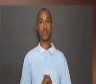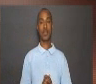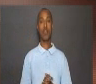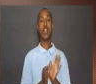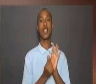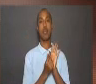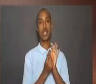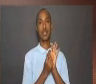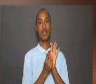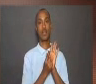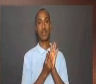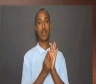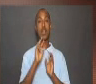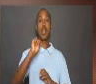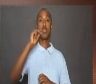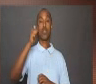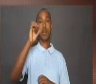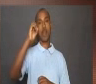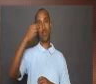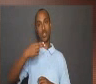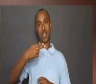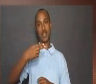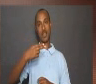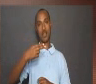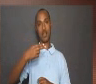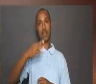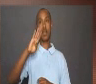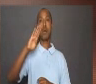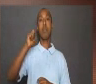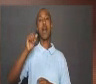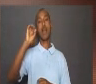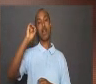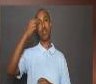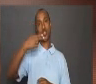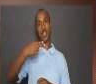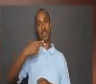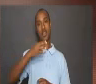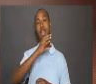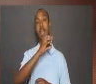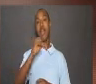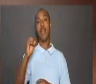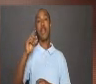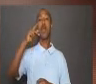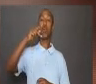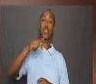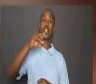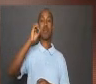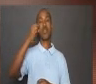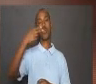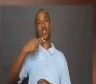For example, sodium hydroxide, barium hydroxide, and